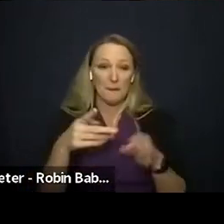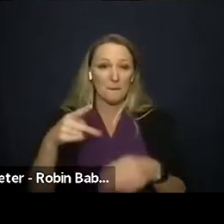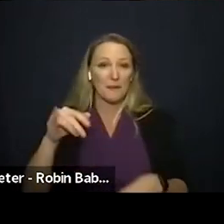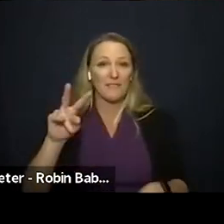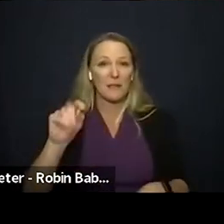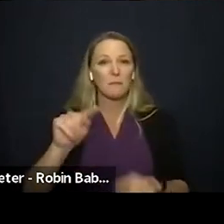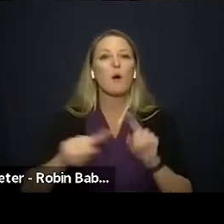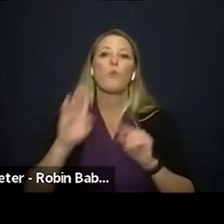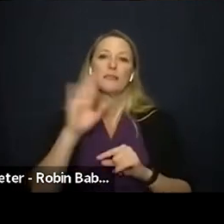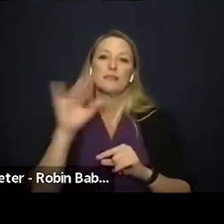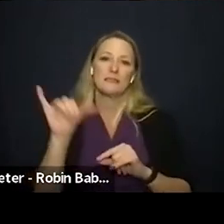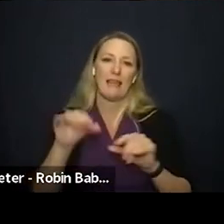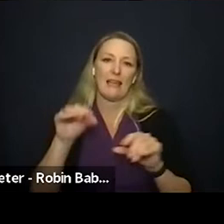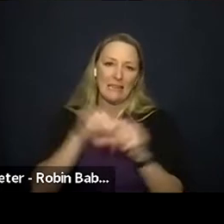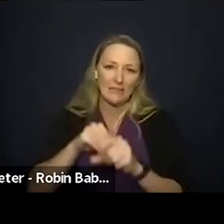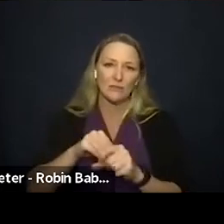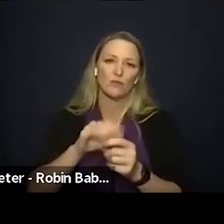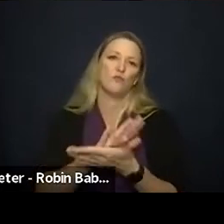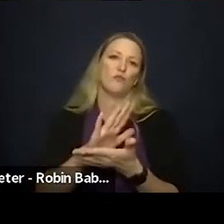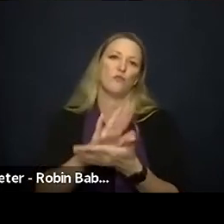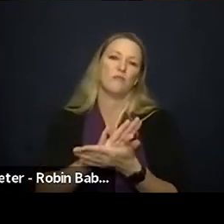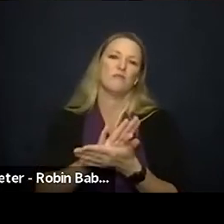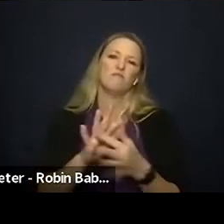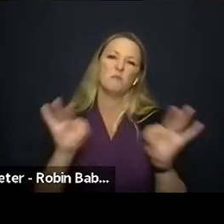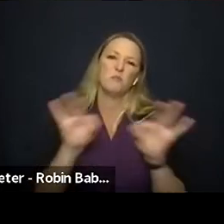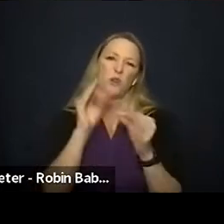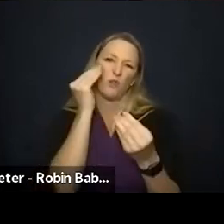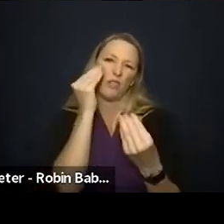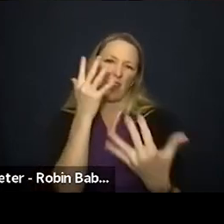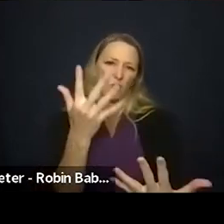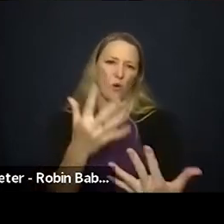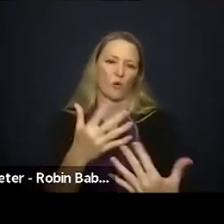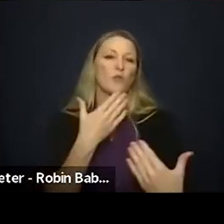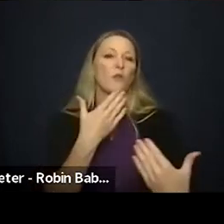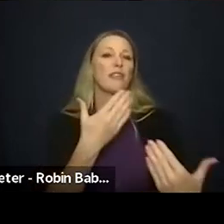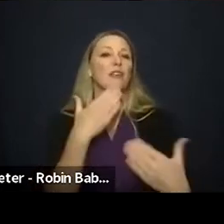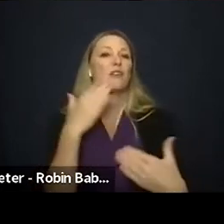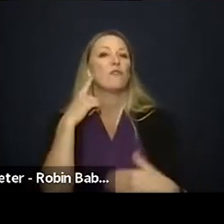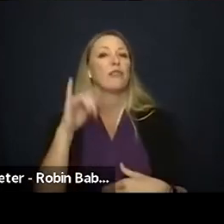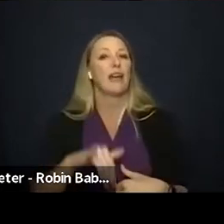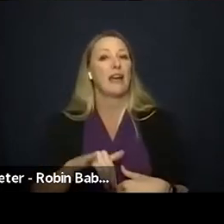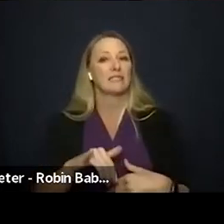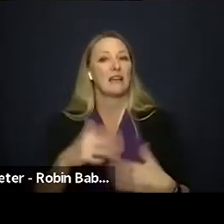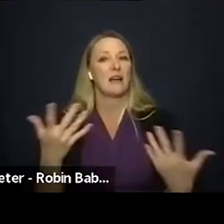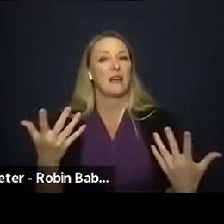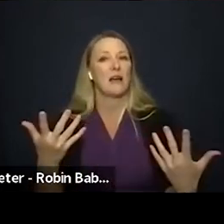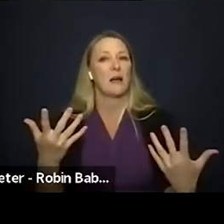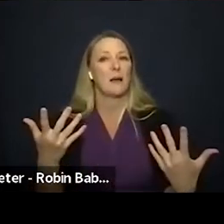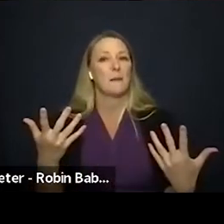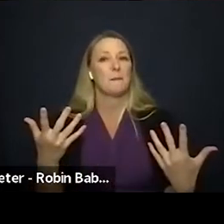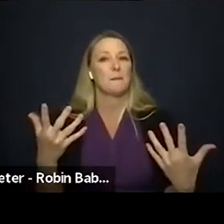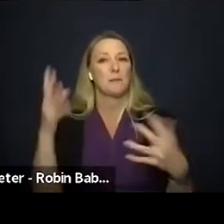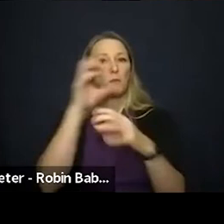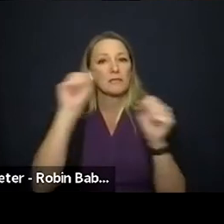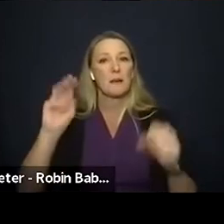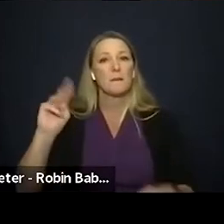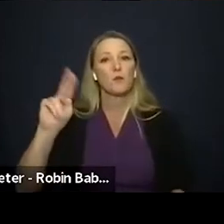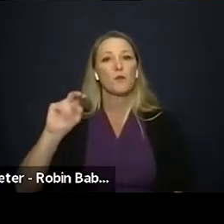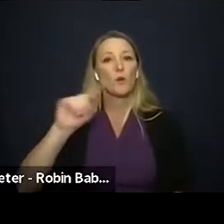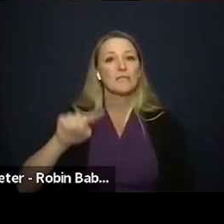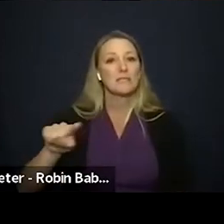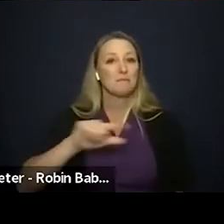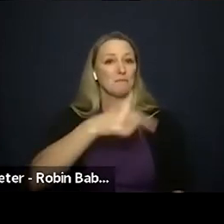school and that's uh really important to express so thank you on those fronts and uh president munoz back to